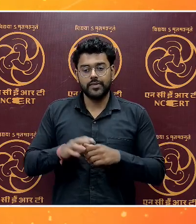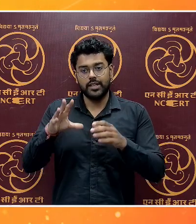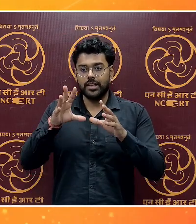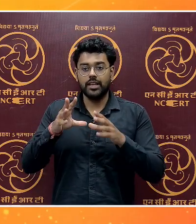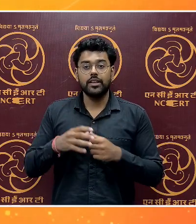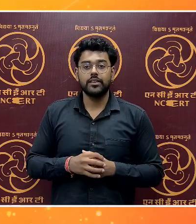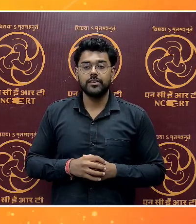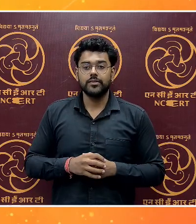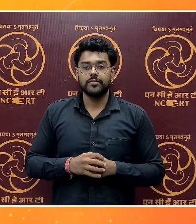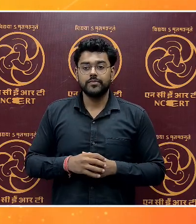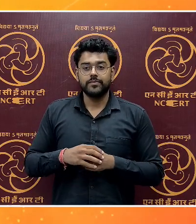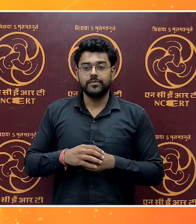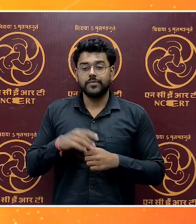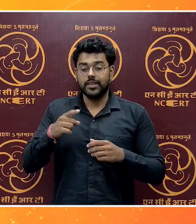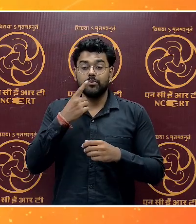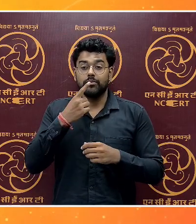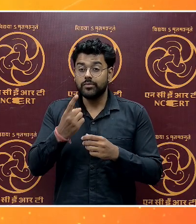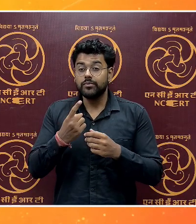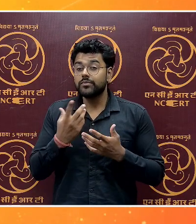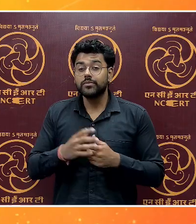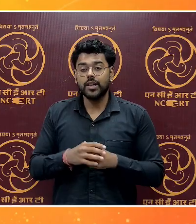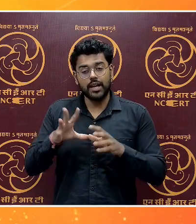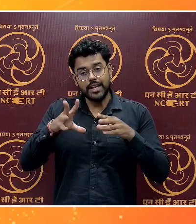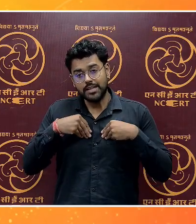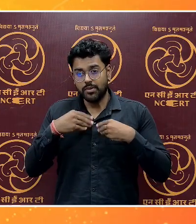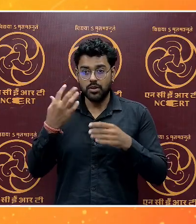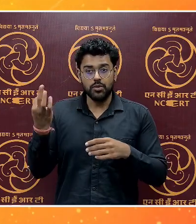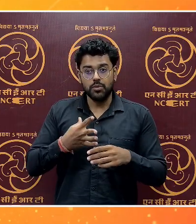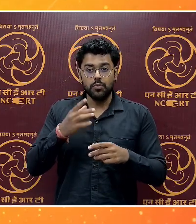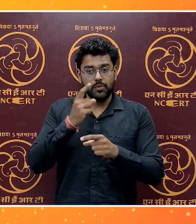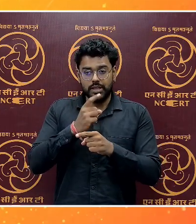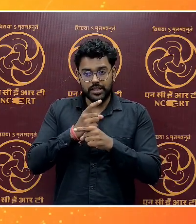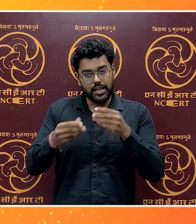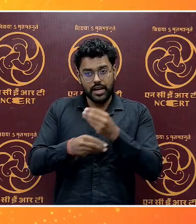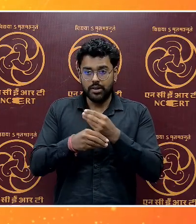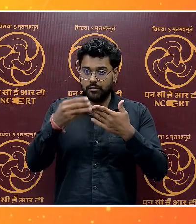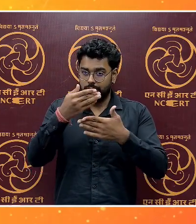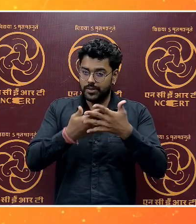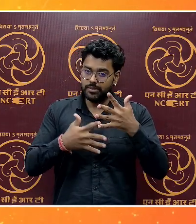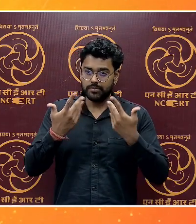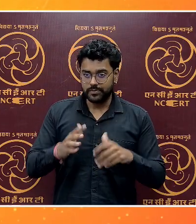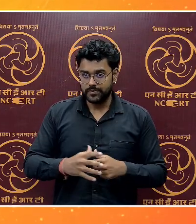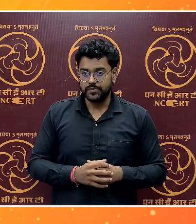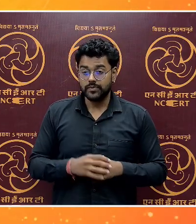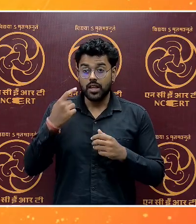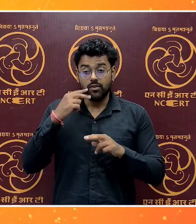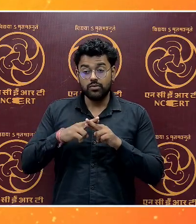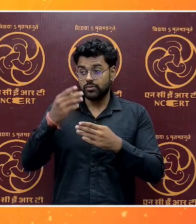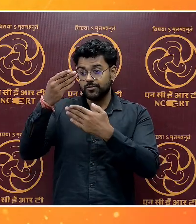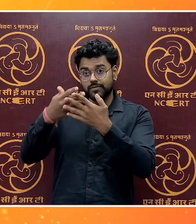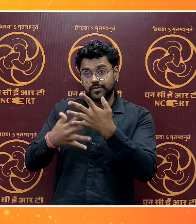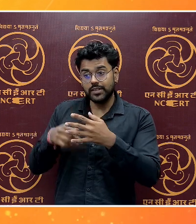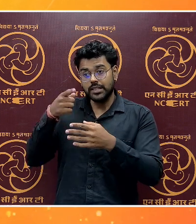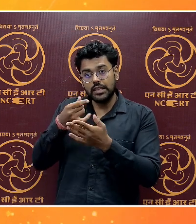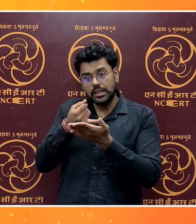pop-up message will be appear. It says new teacher requested accepted. The teacher has been added to my list. So now if you see, the pending list will be empty